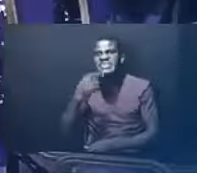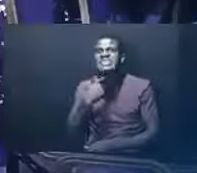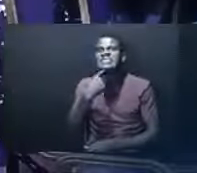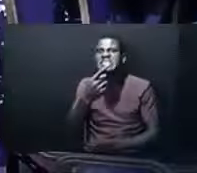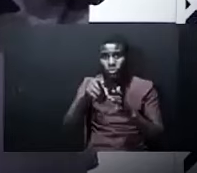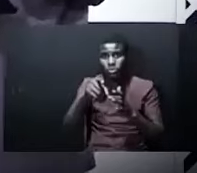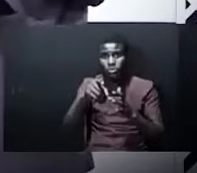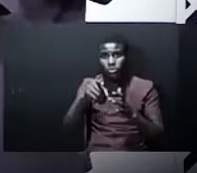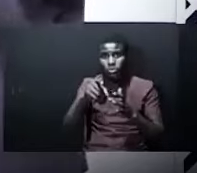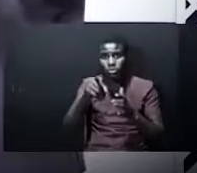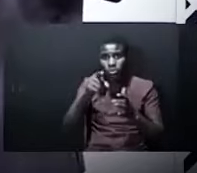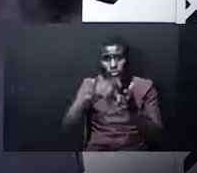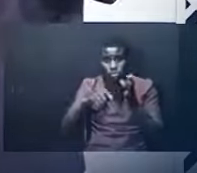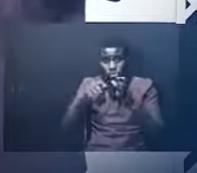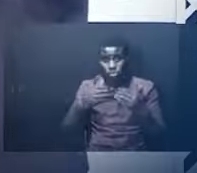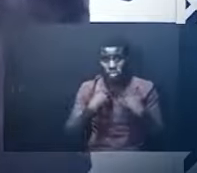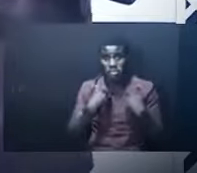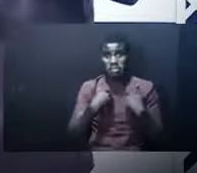can take it away